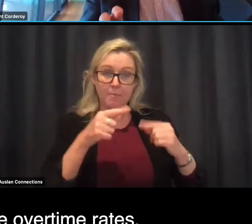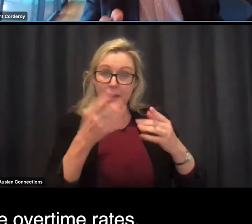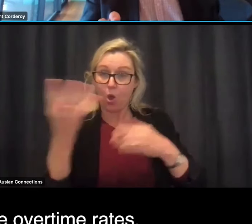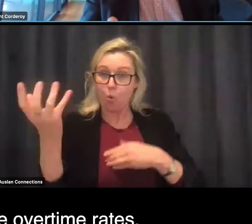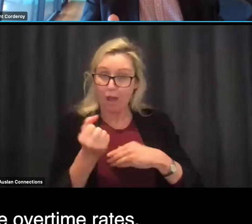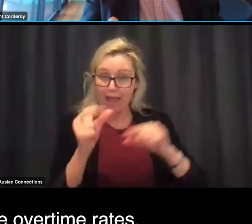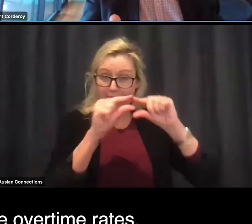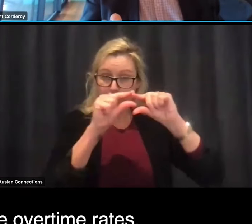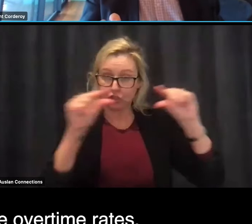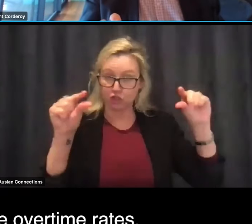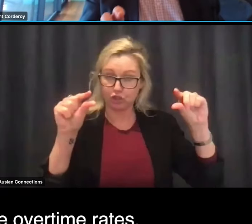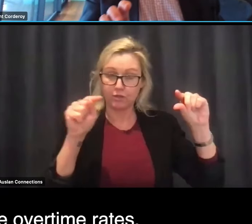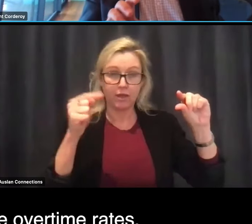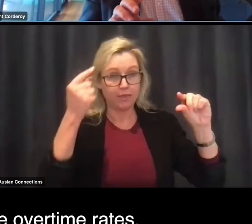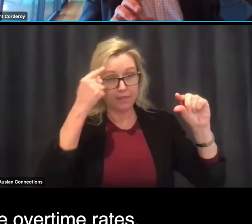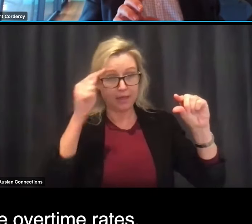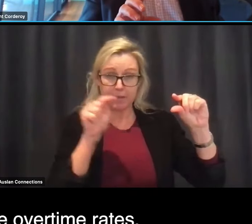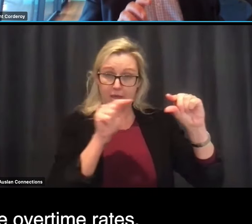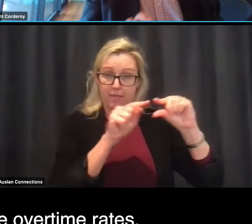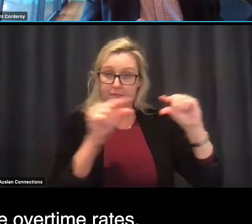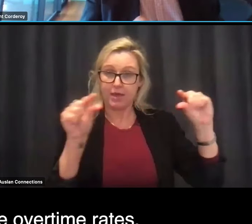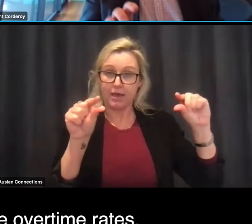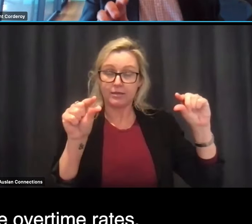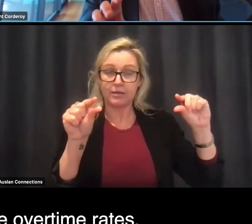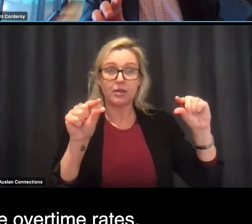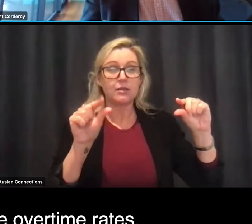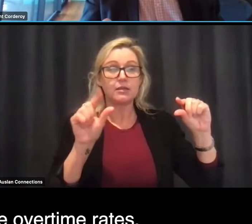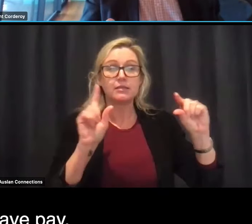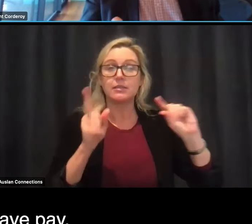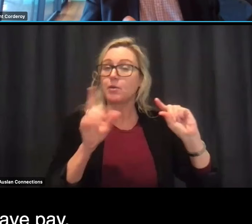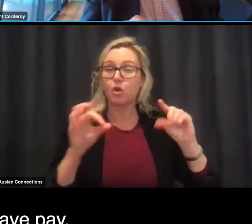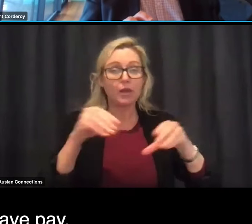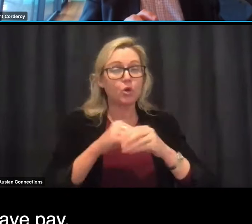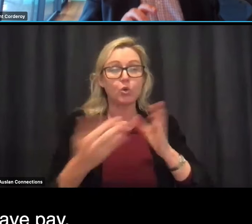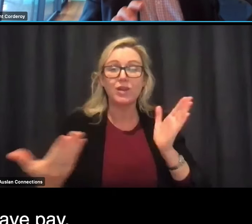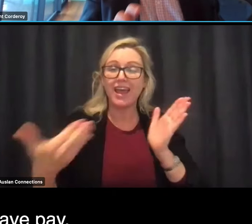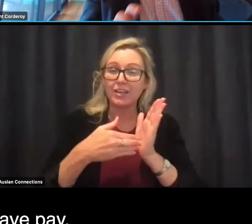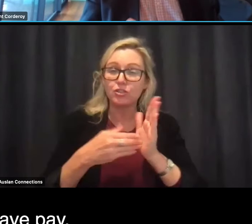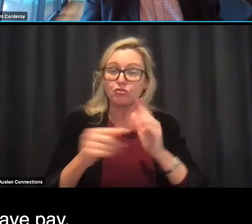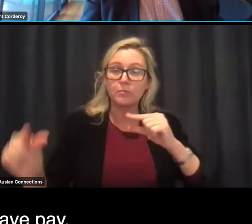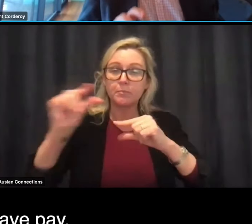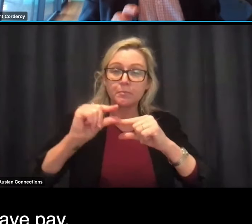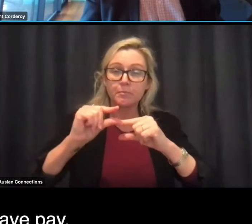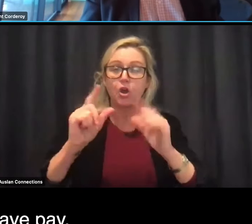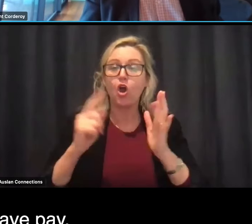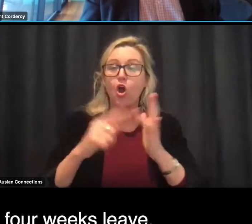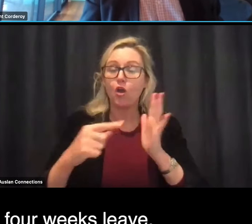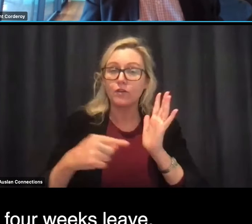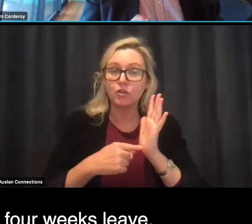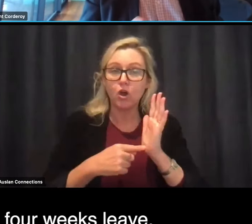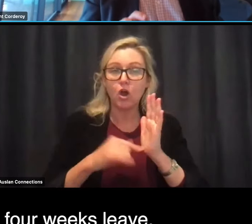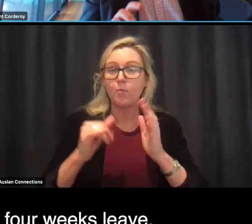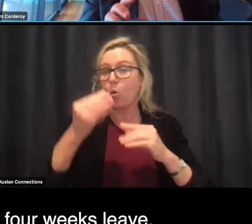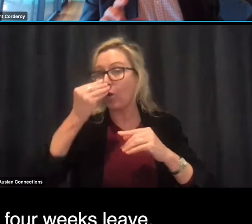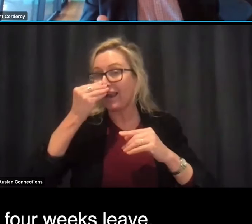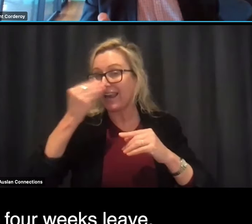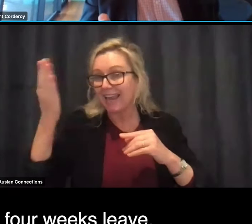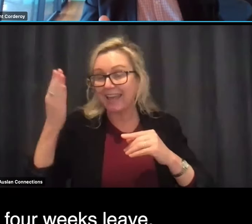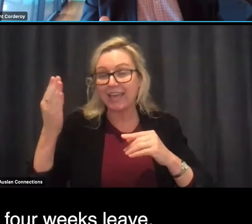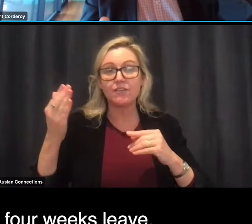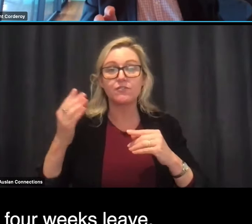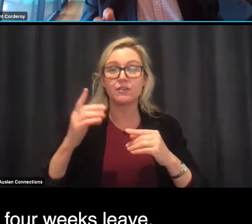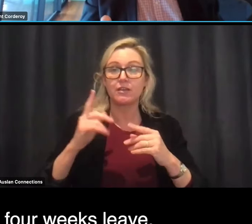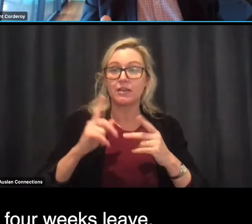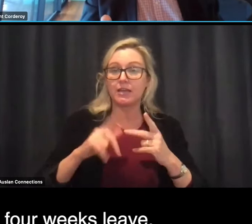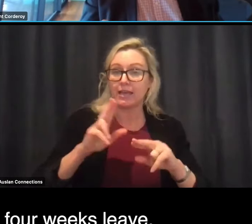not necessarily, because it'll include overtime rates, penalty rates, and leave paid. So sometimes if I